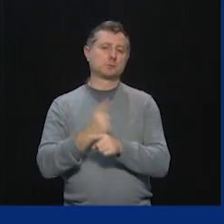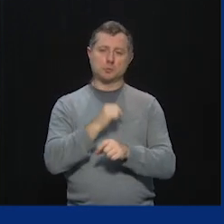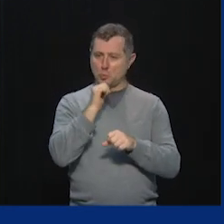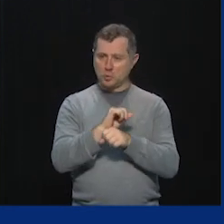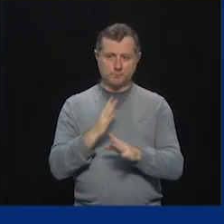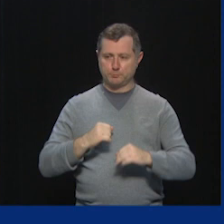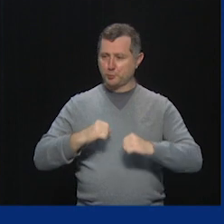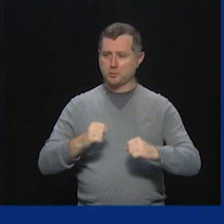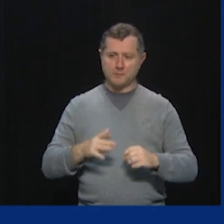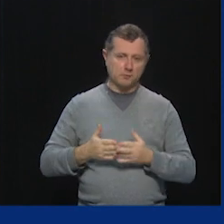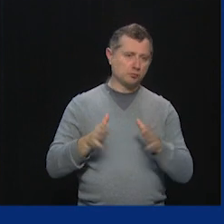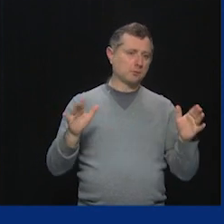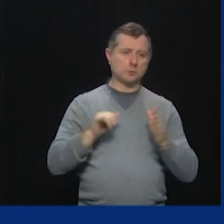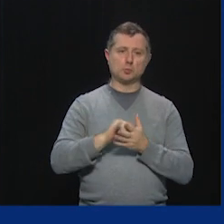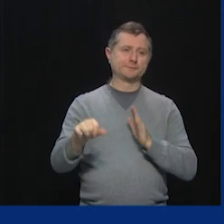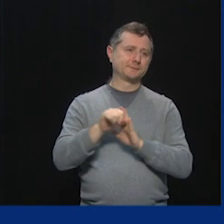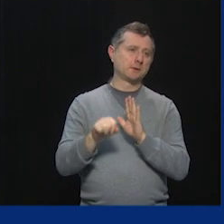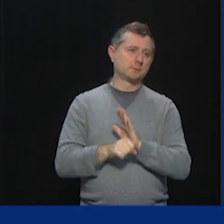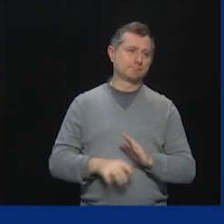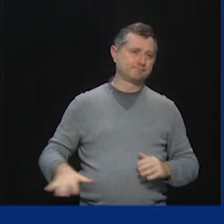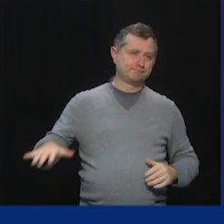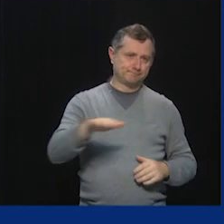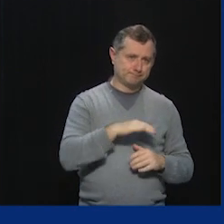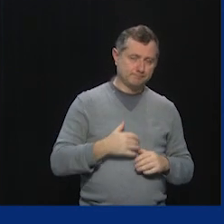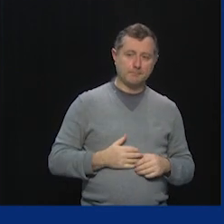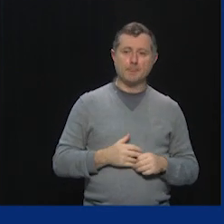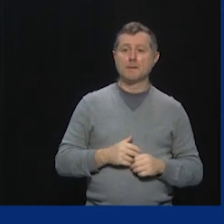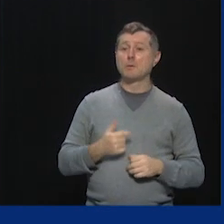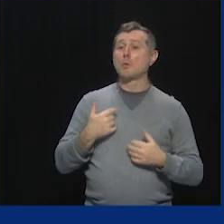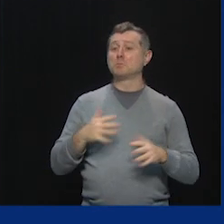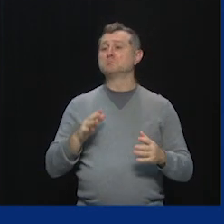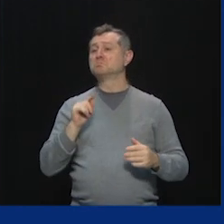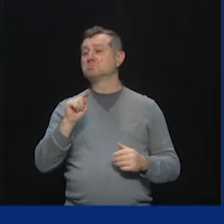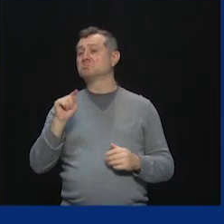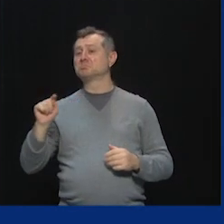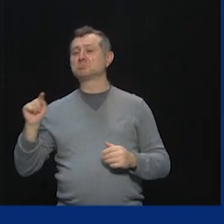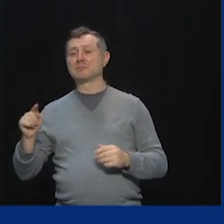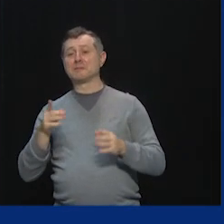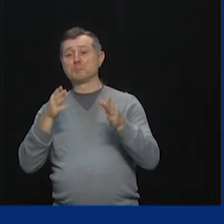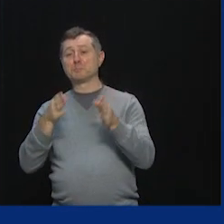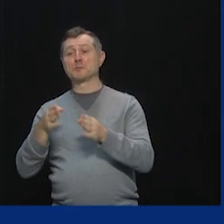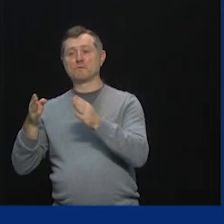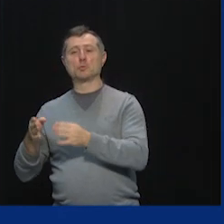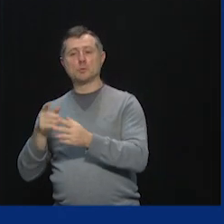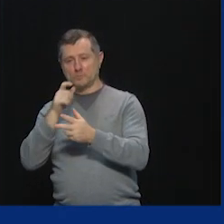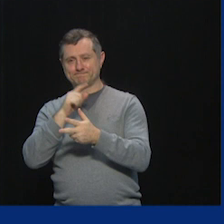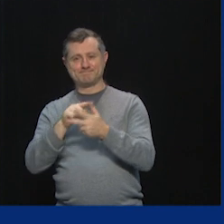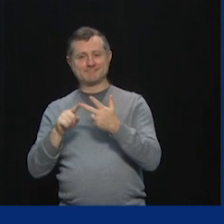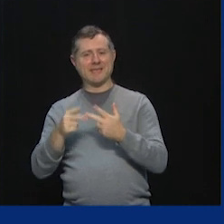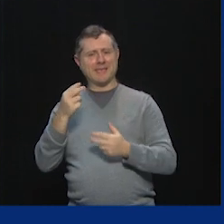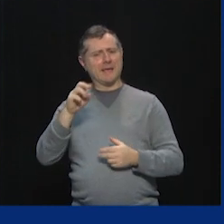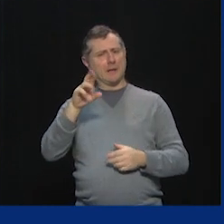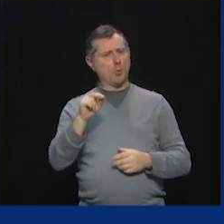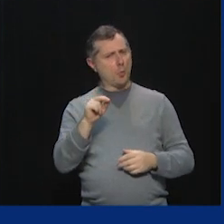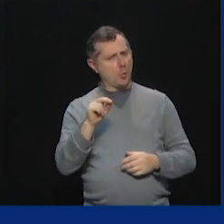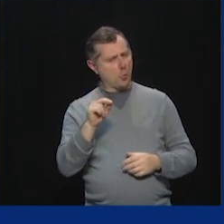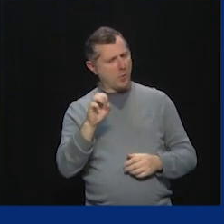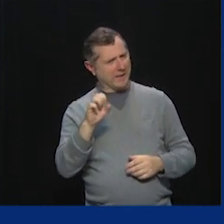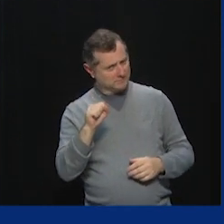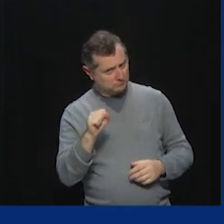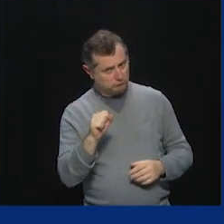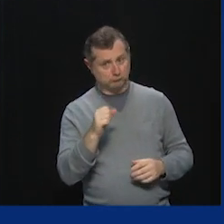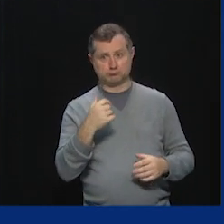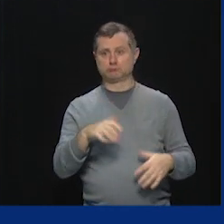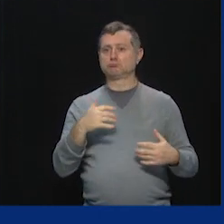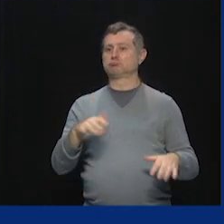of New York. And so there are some individuals who are the heroes of the HERO Act. And I want to thank, again, AFL-CIO President